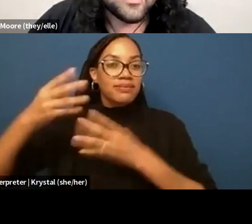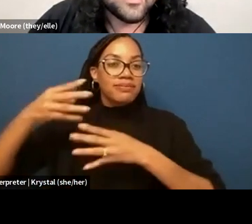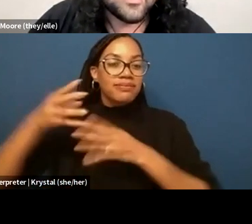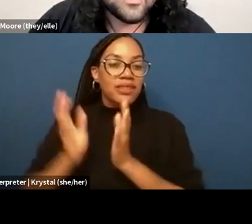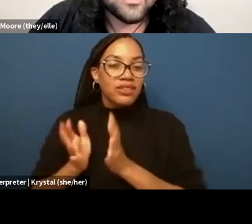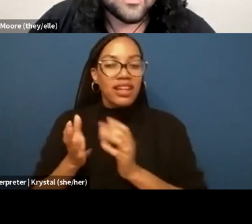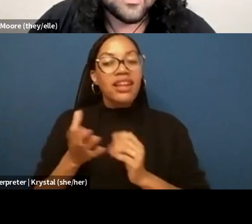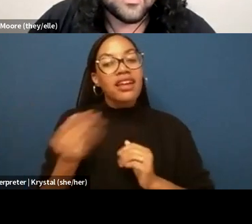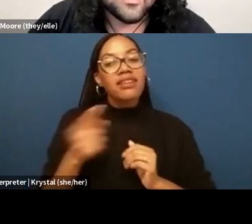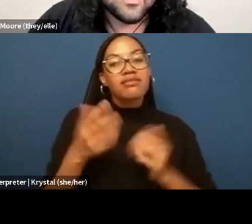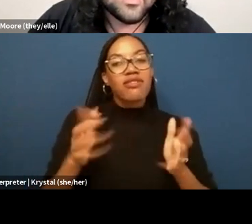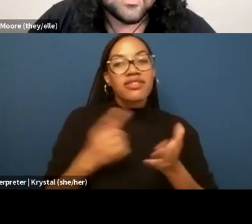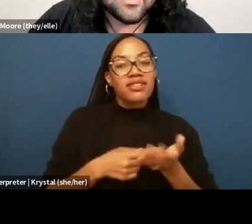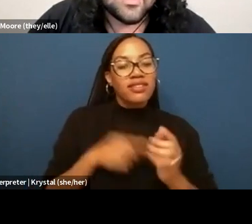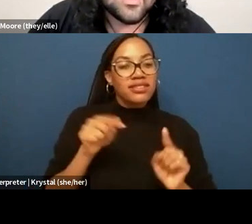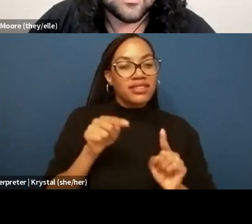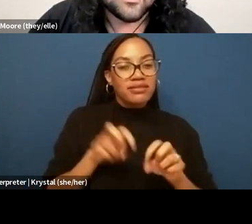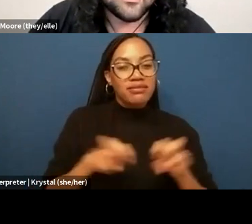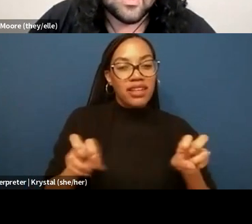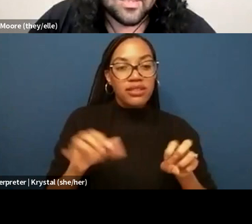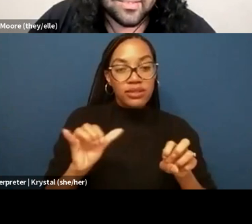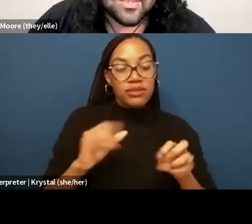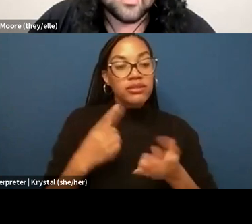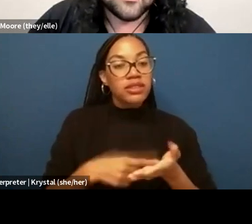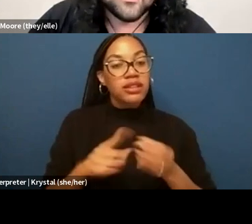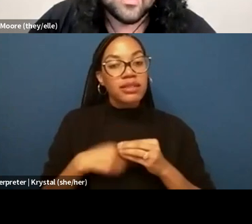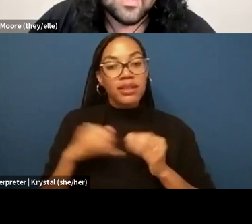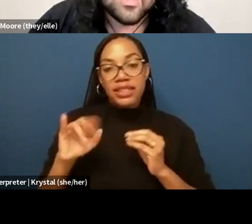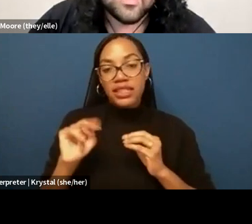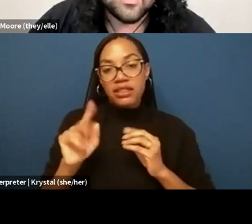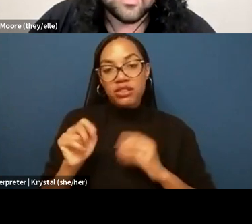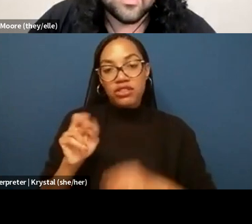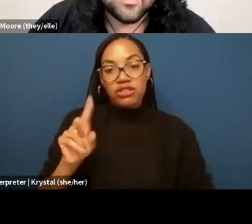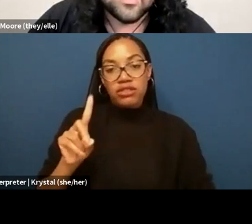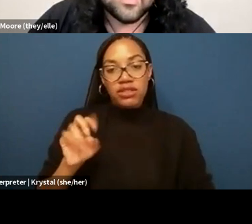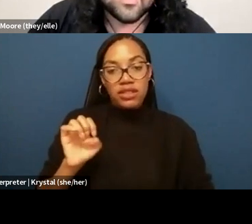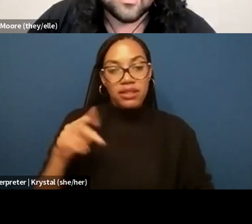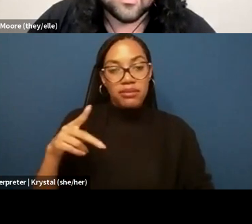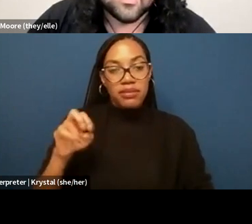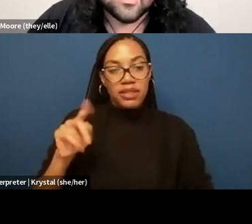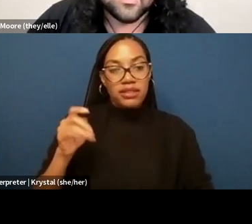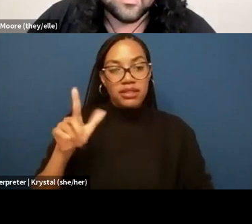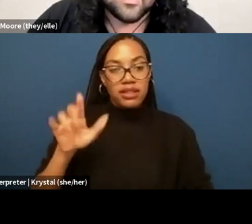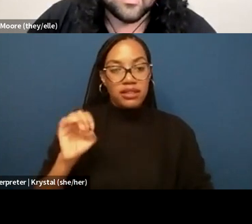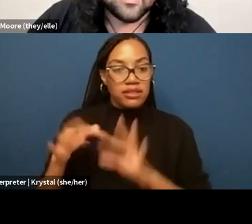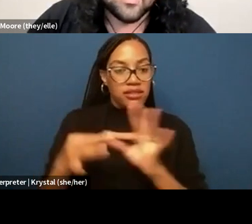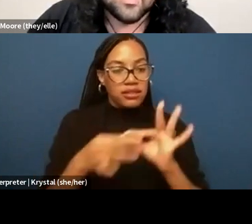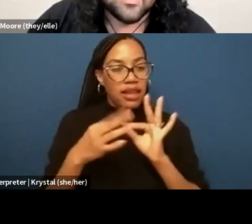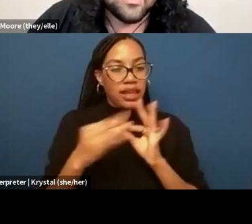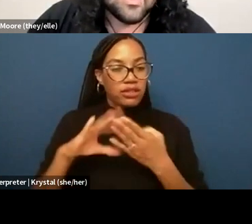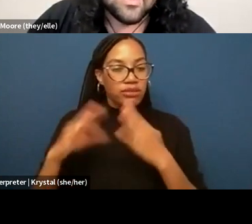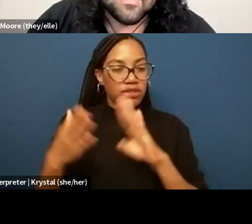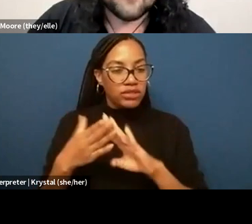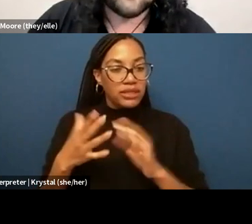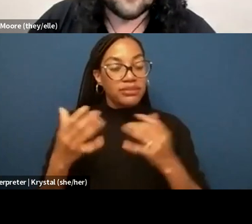already about interdependence, about community, and what that can look like when we're talking about decarcerating care. So for Vesper, as you've